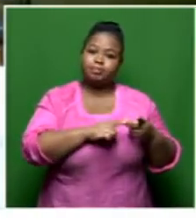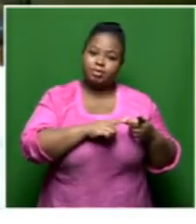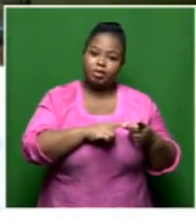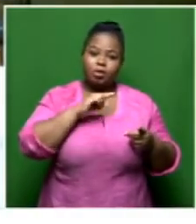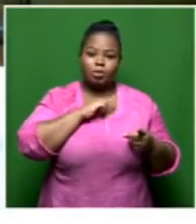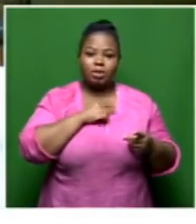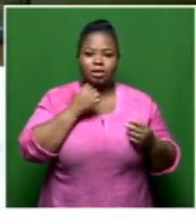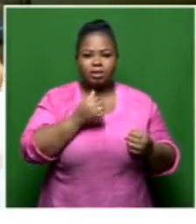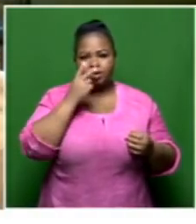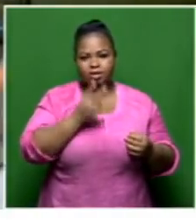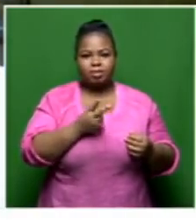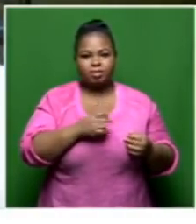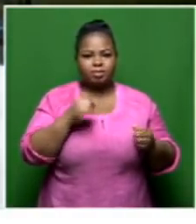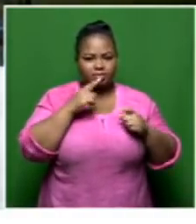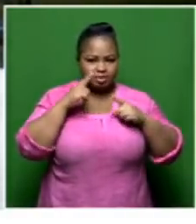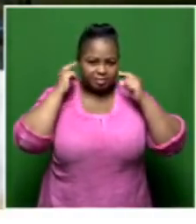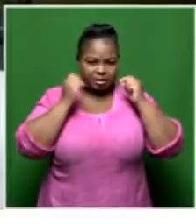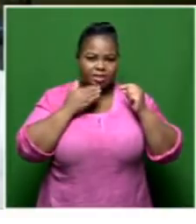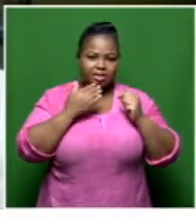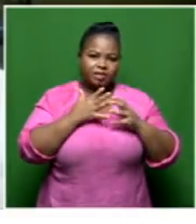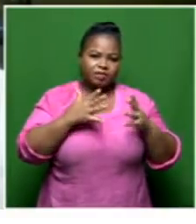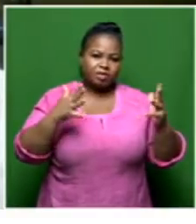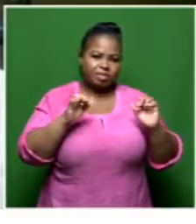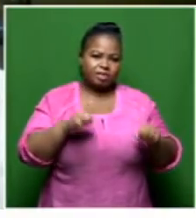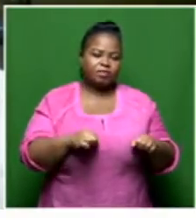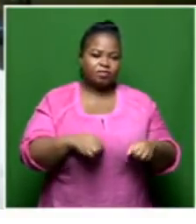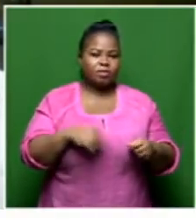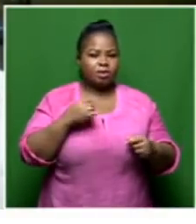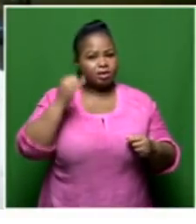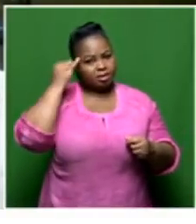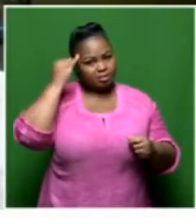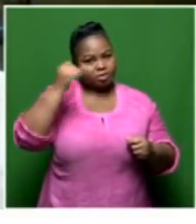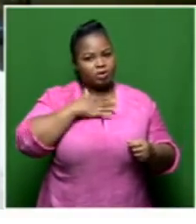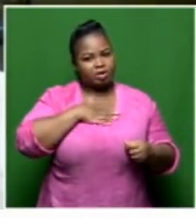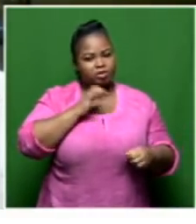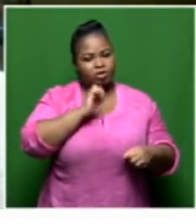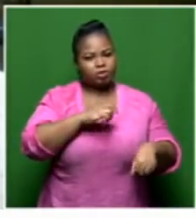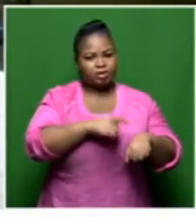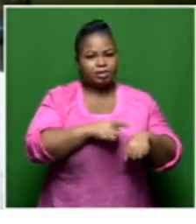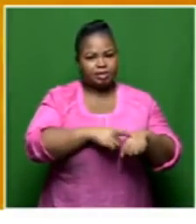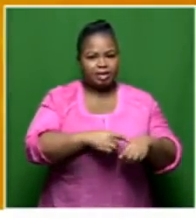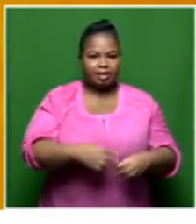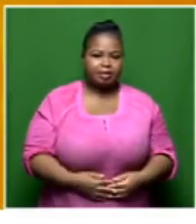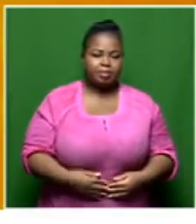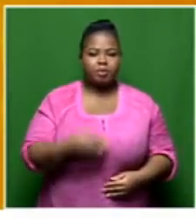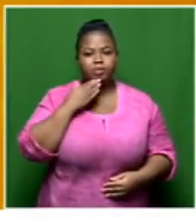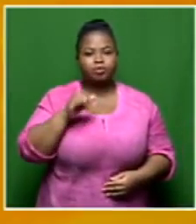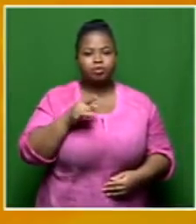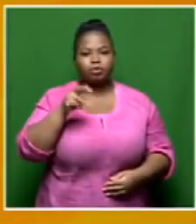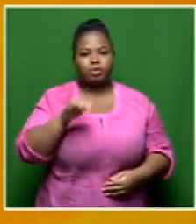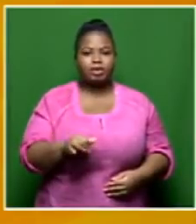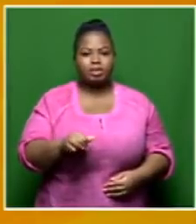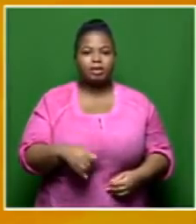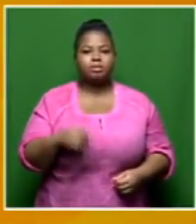the breathability of your masks. Thank you so much for such an invention. We appreciate your time. That was Johnny Koen, a former